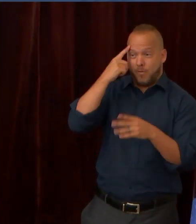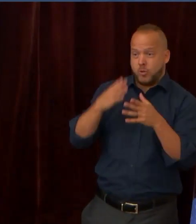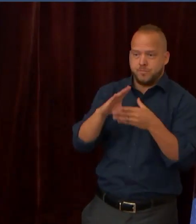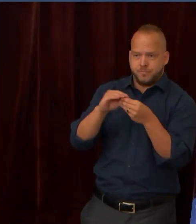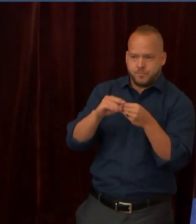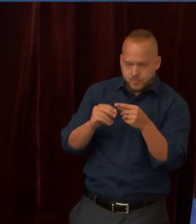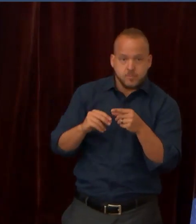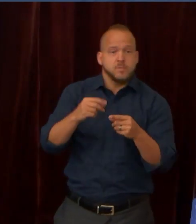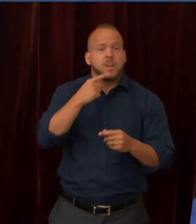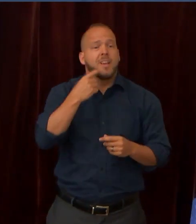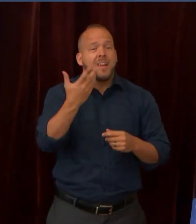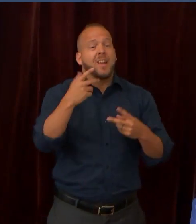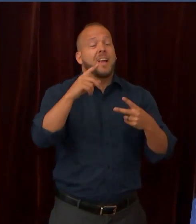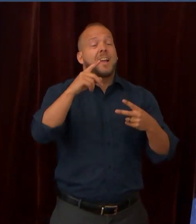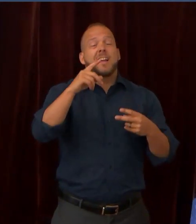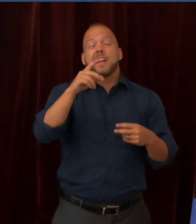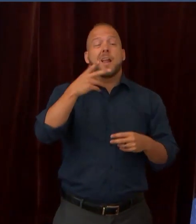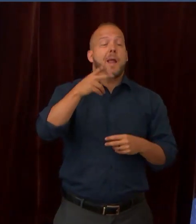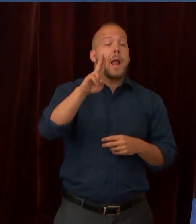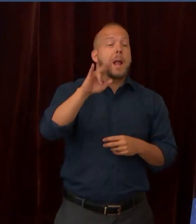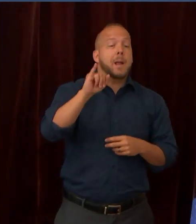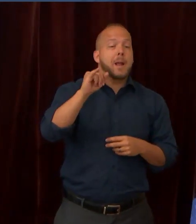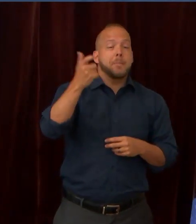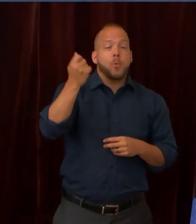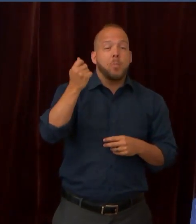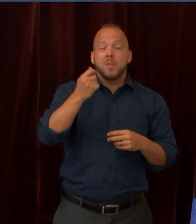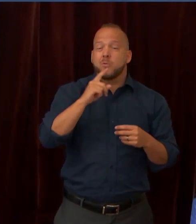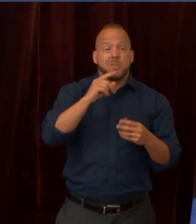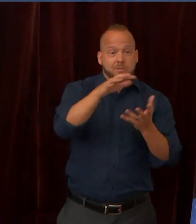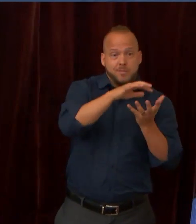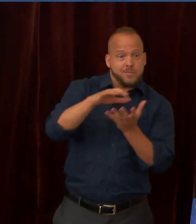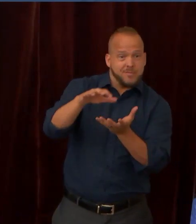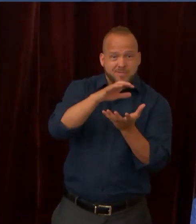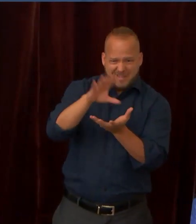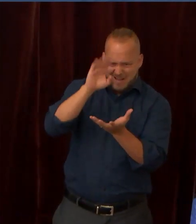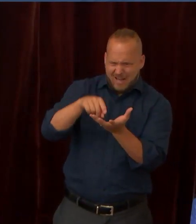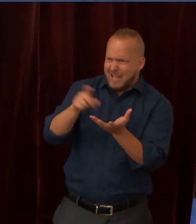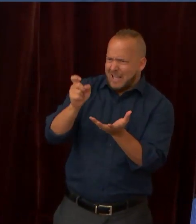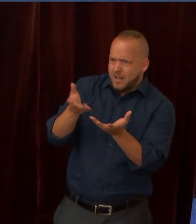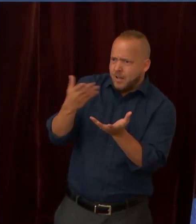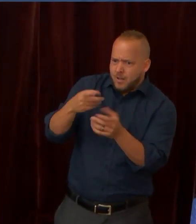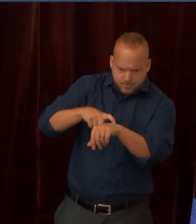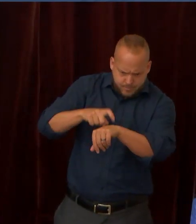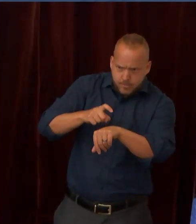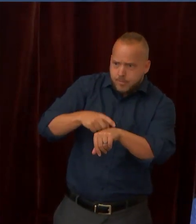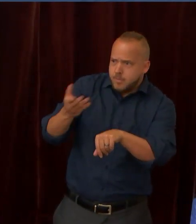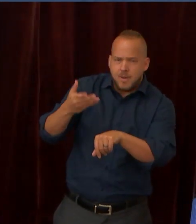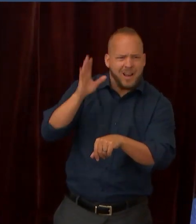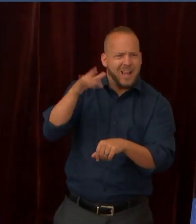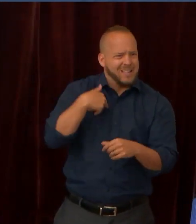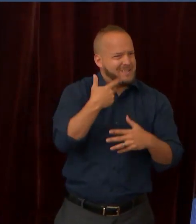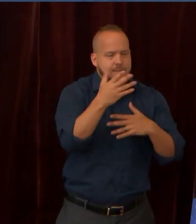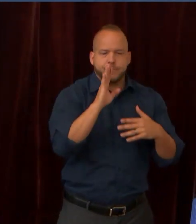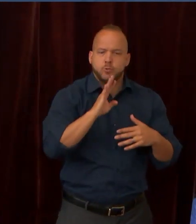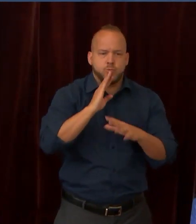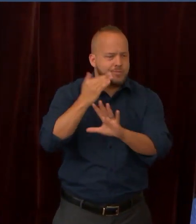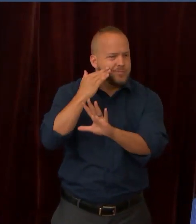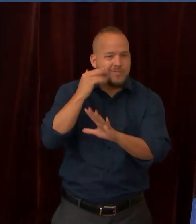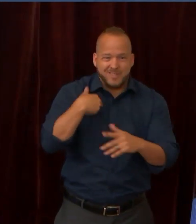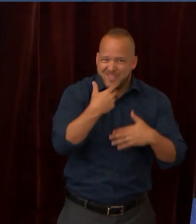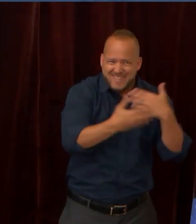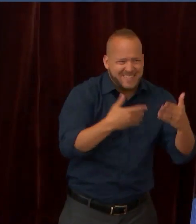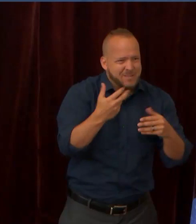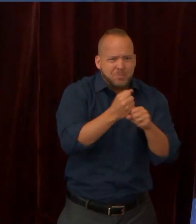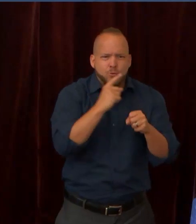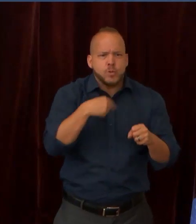deep, and I know it's driving people nuts not being able to get their unemployment compensation. I don't want to sugarcoat that at all.